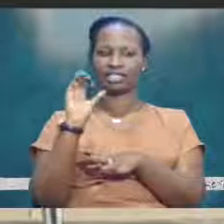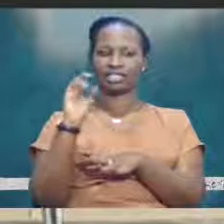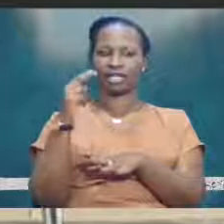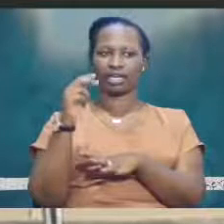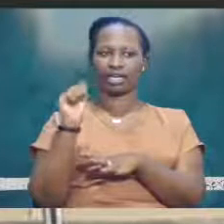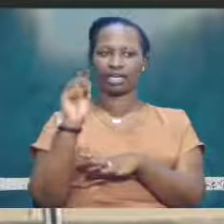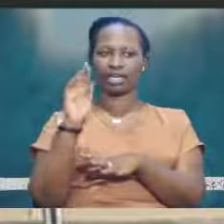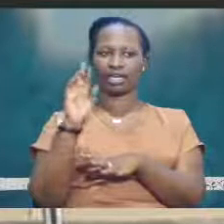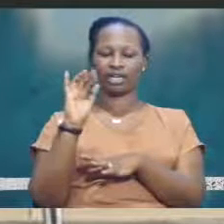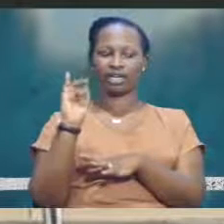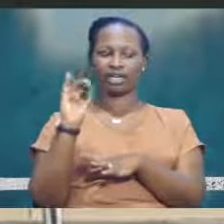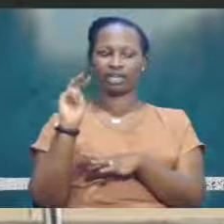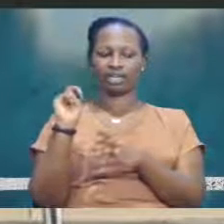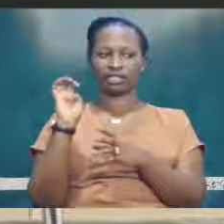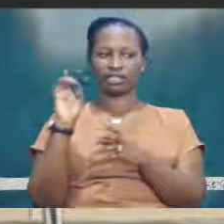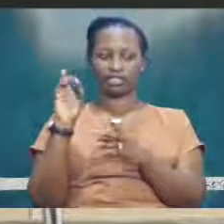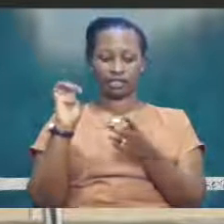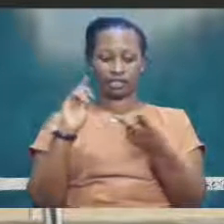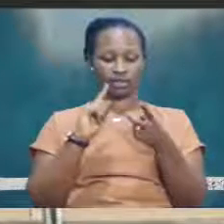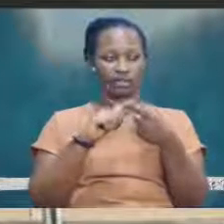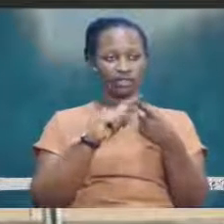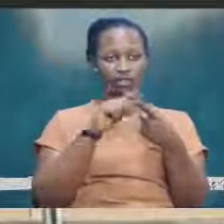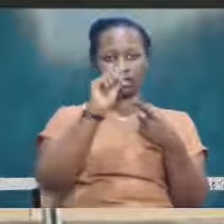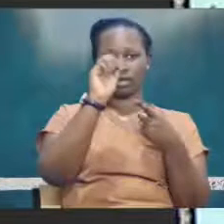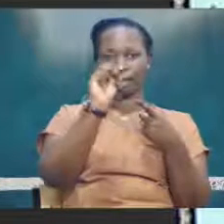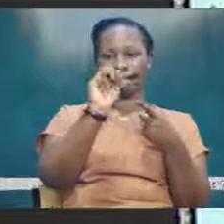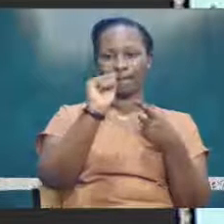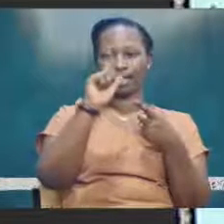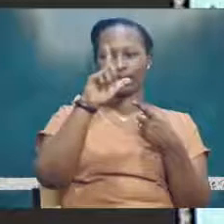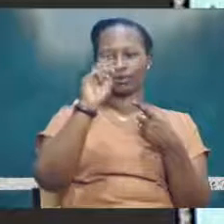have maltose, we have